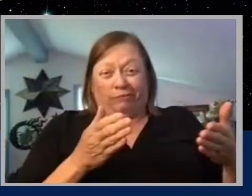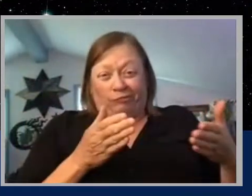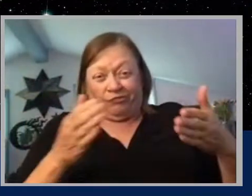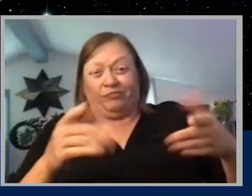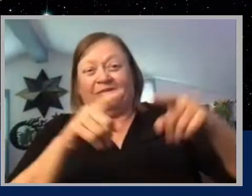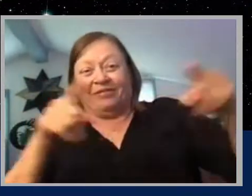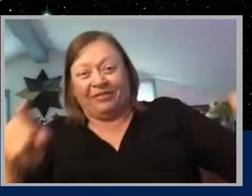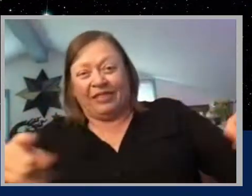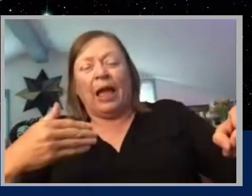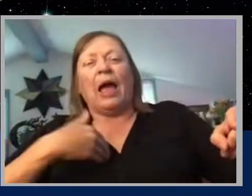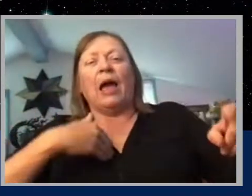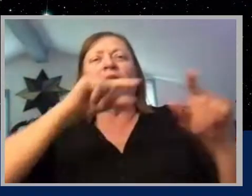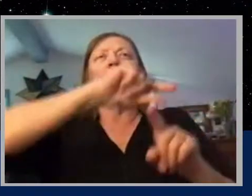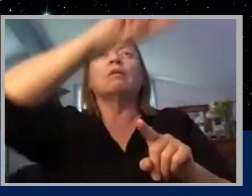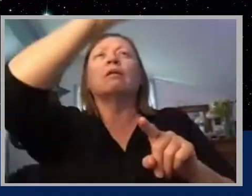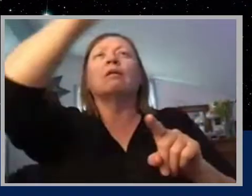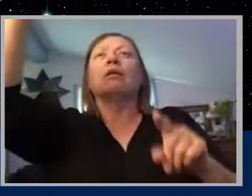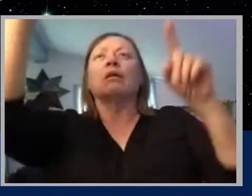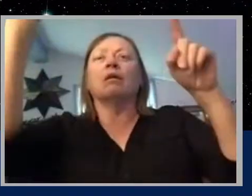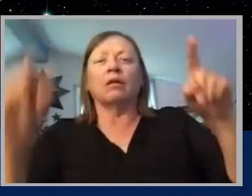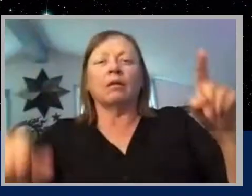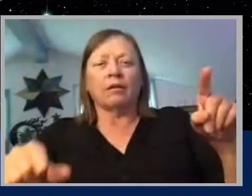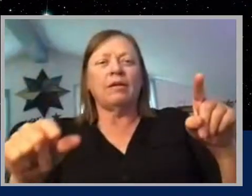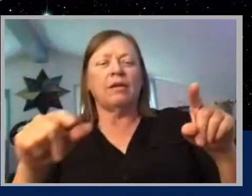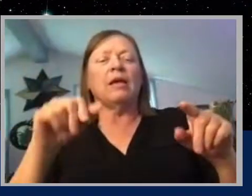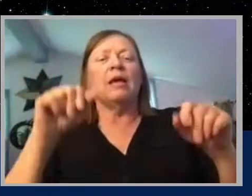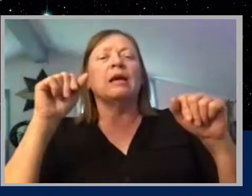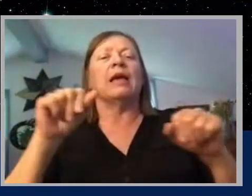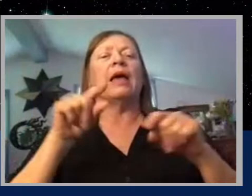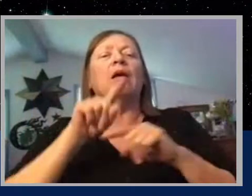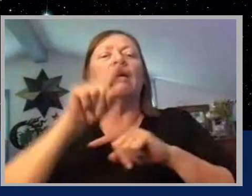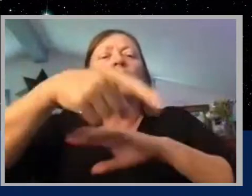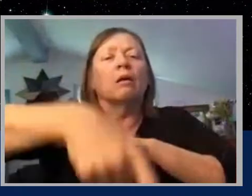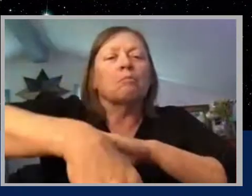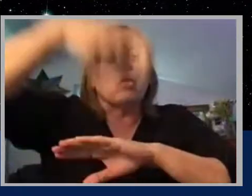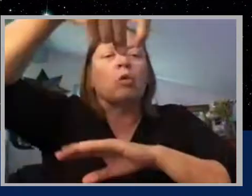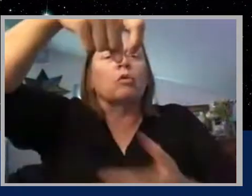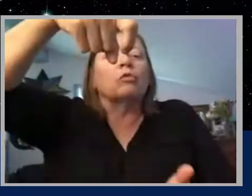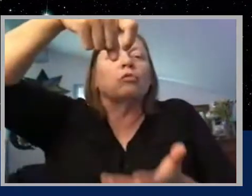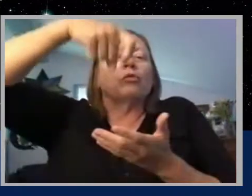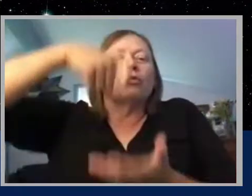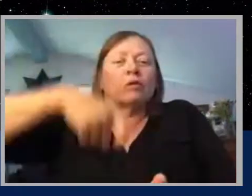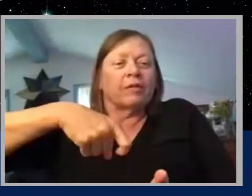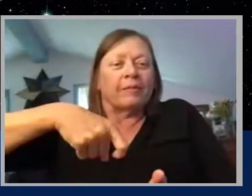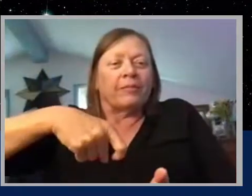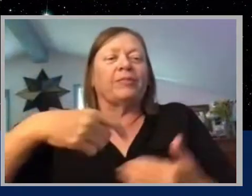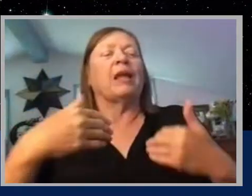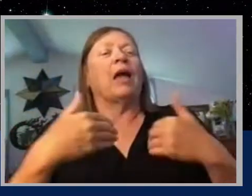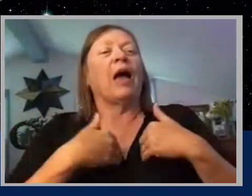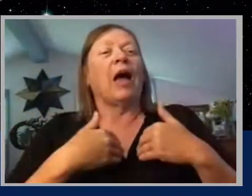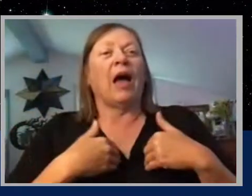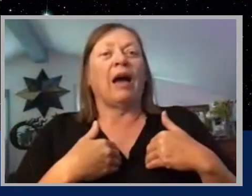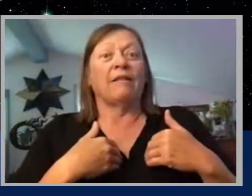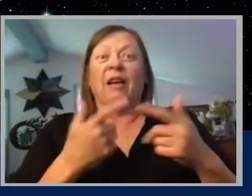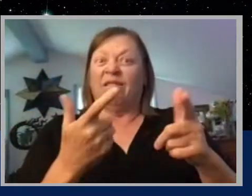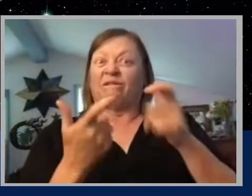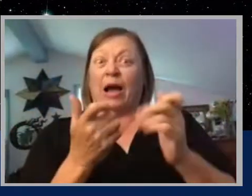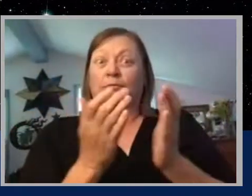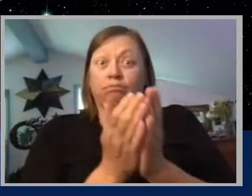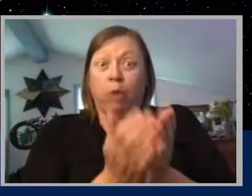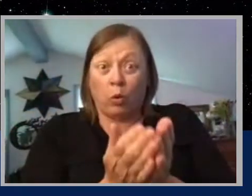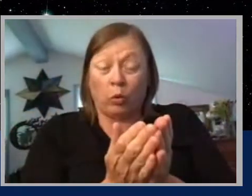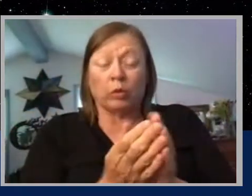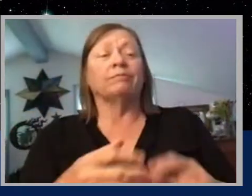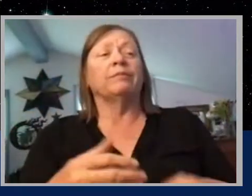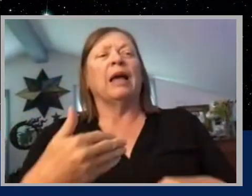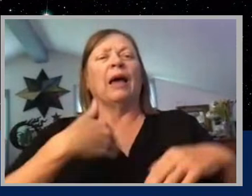water to bring it back on board after re-entry. They also have fast boats and jet skis that are used to safe the